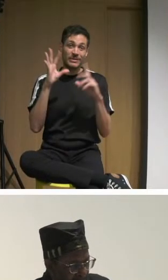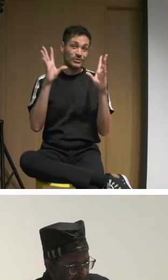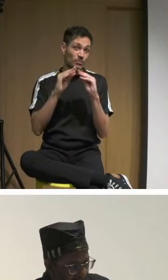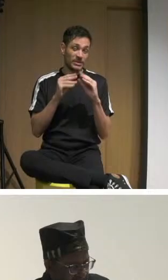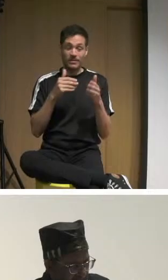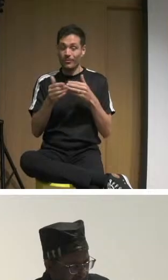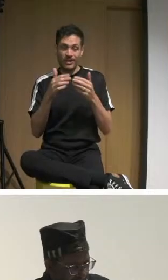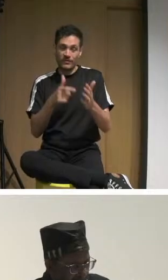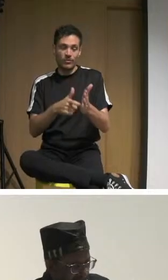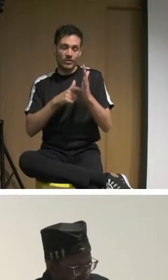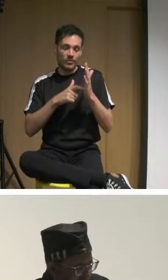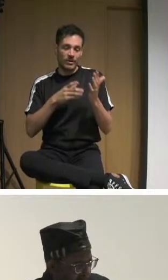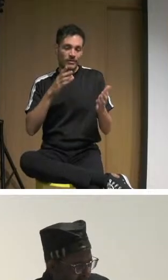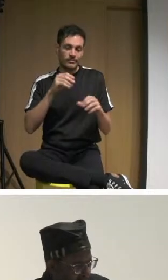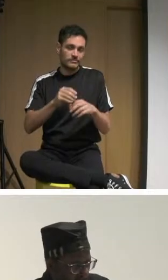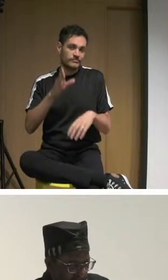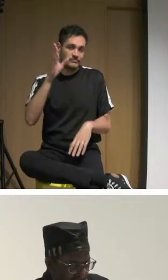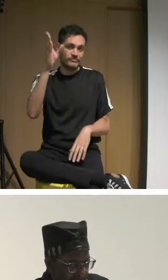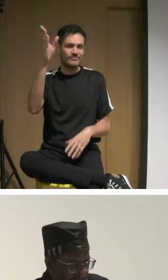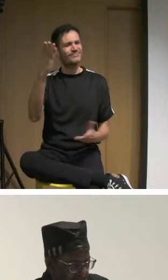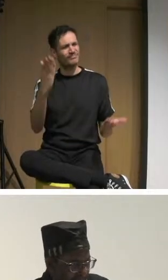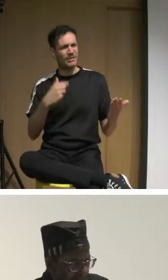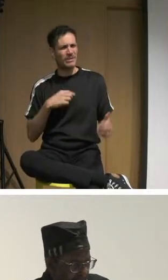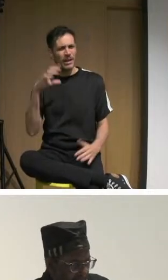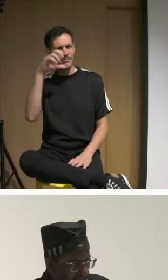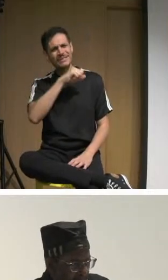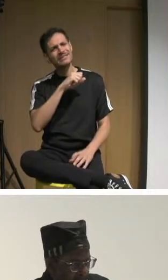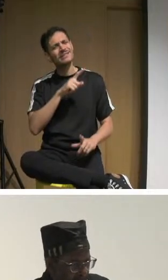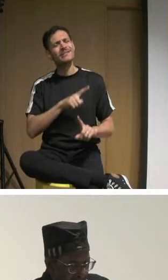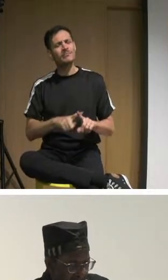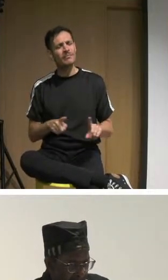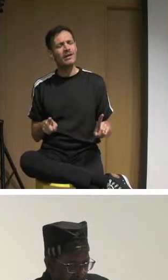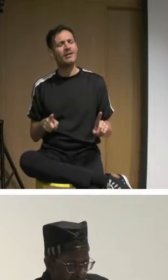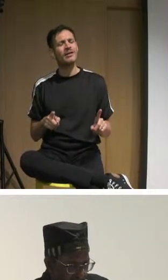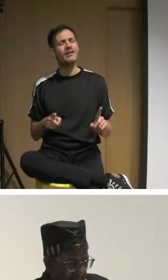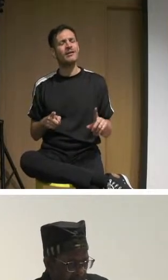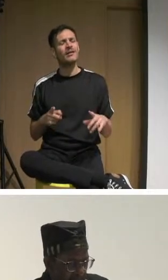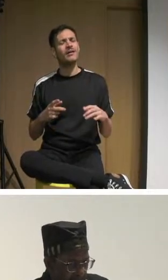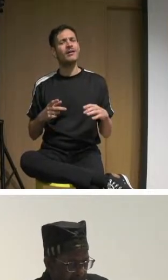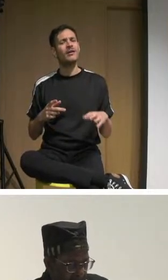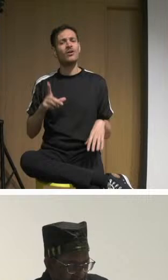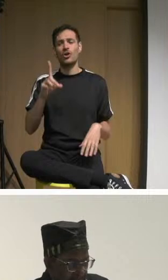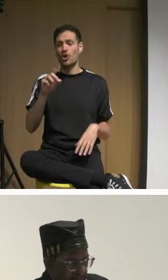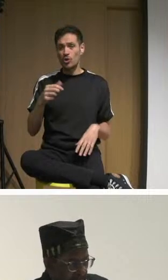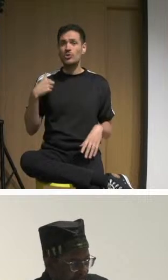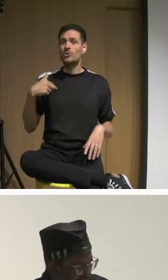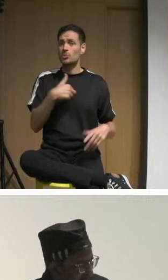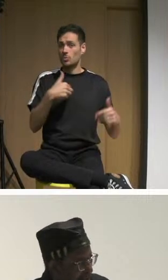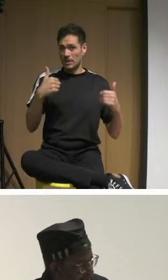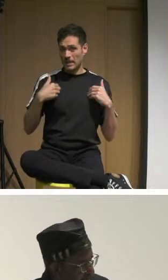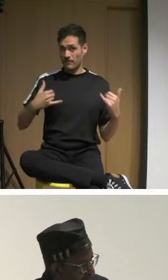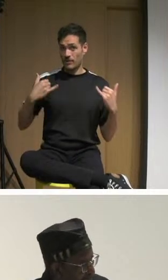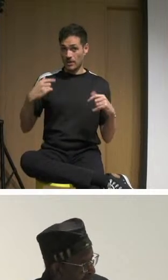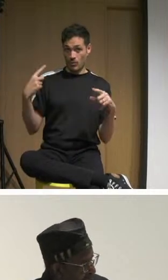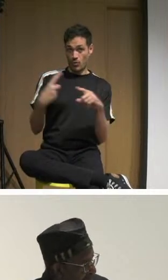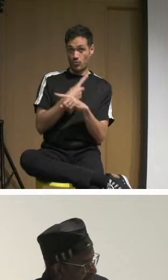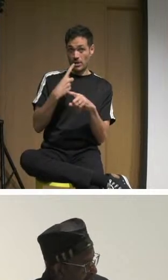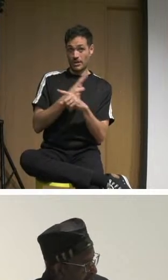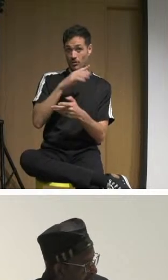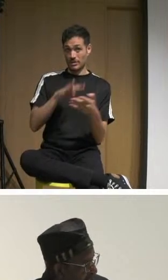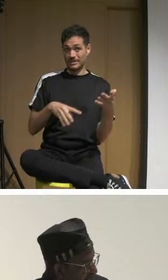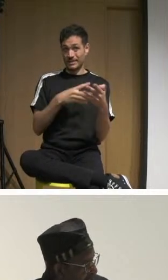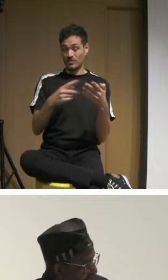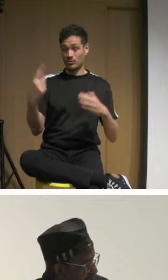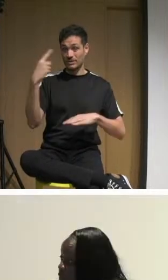also just, and I may have missed this, do we have now a regular scheduled date for our business